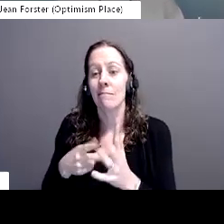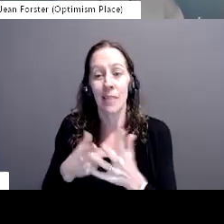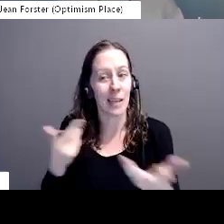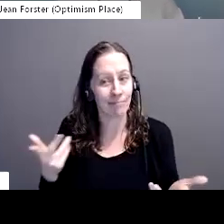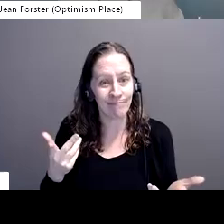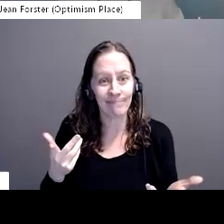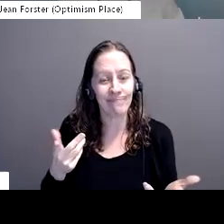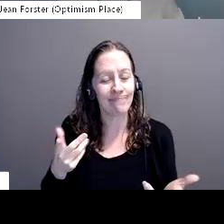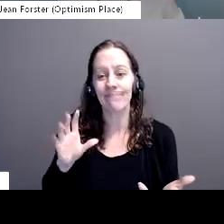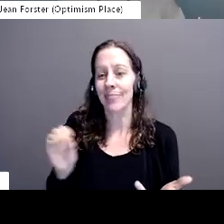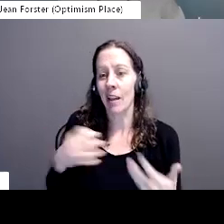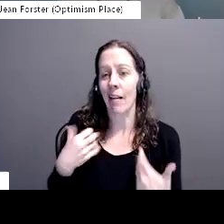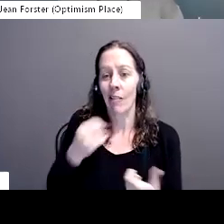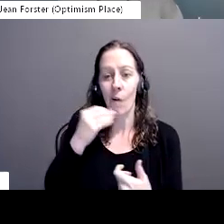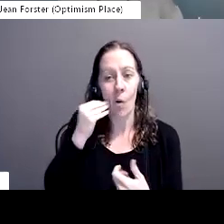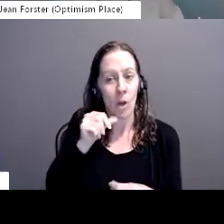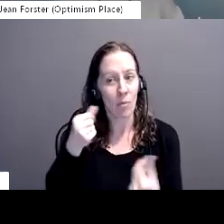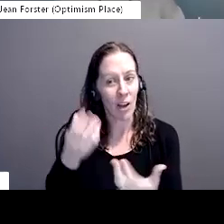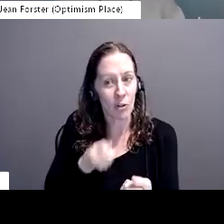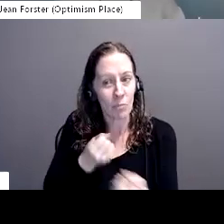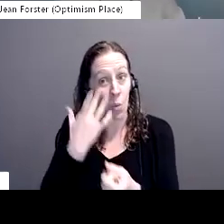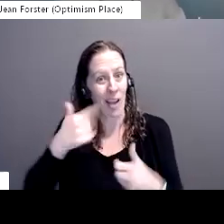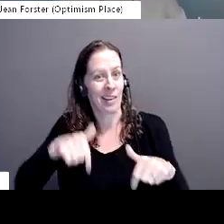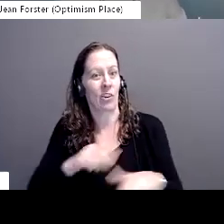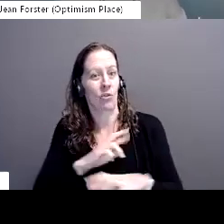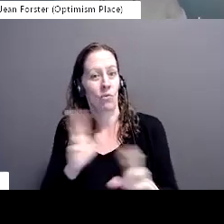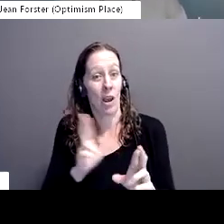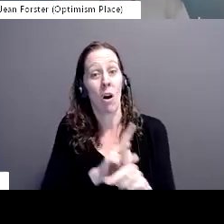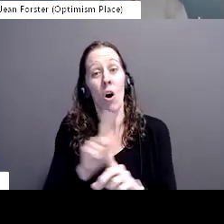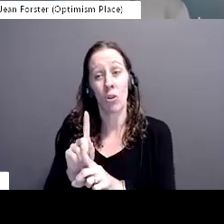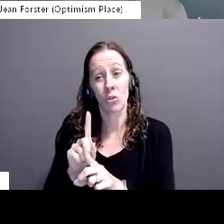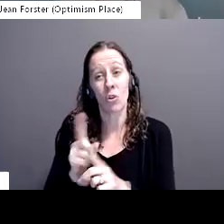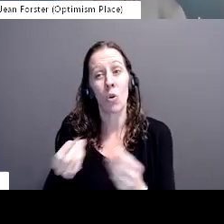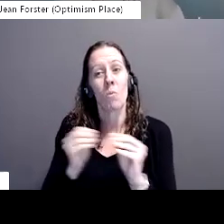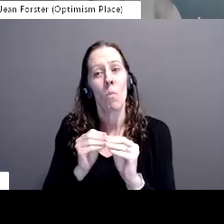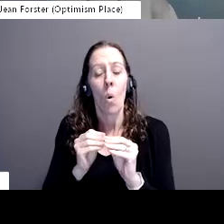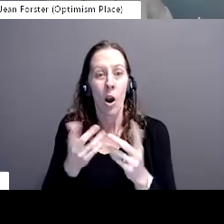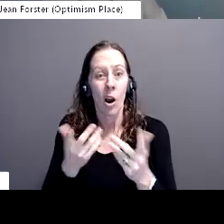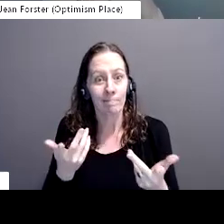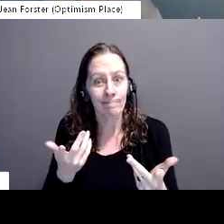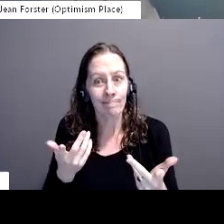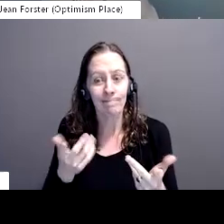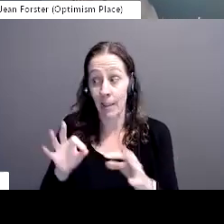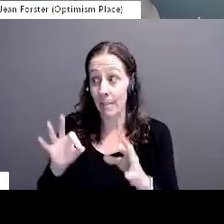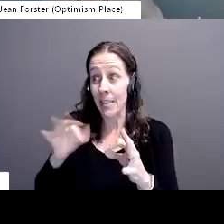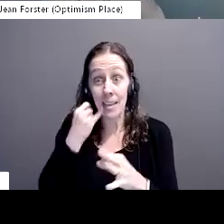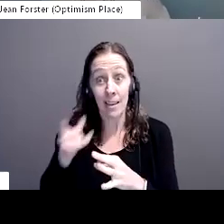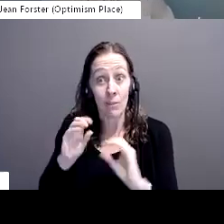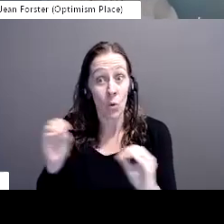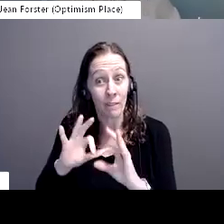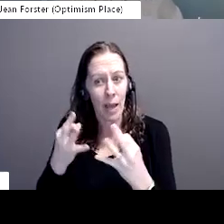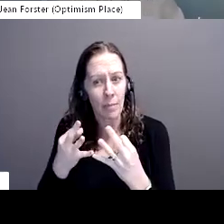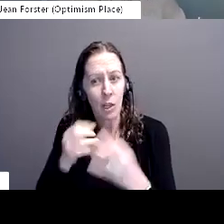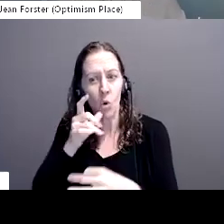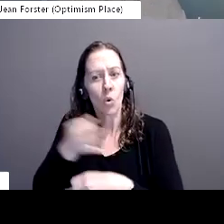the supports. And the broader question really is around who fills the role of family